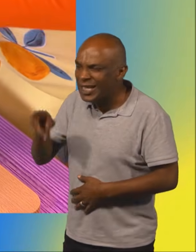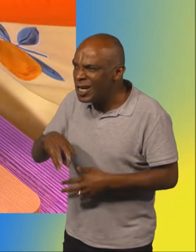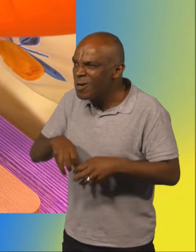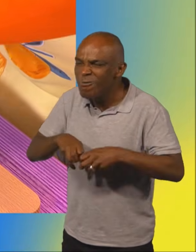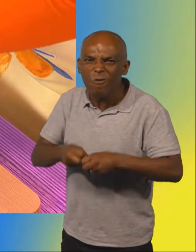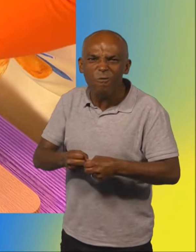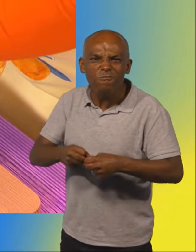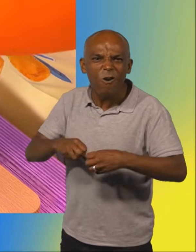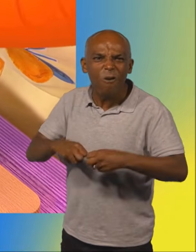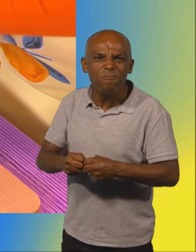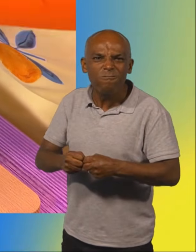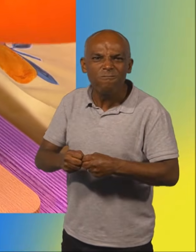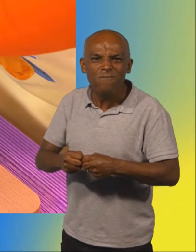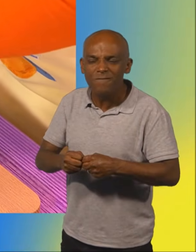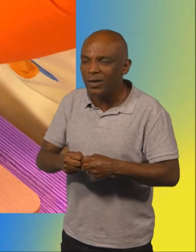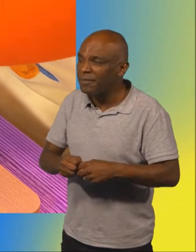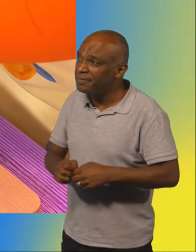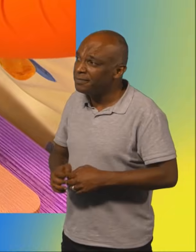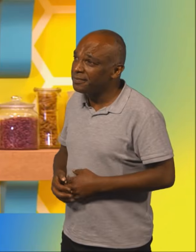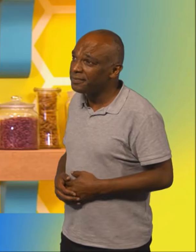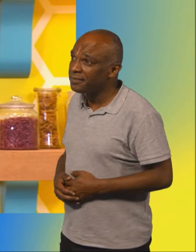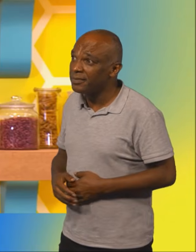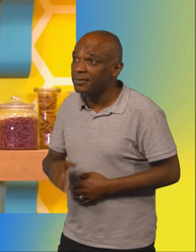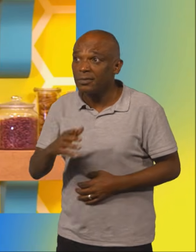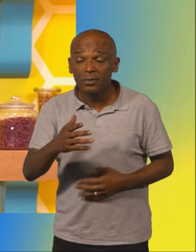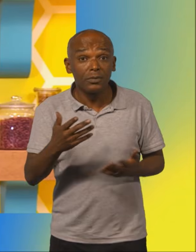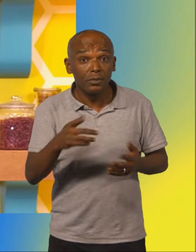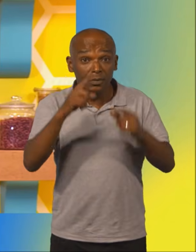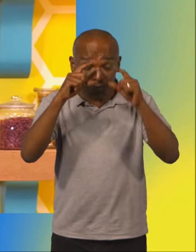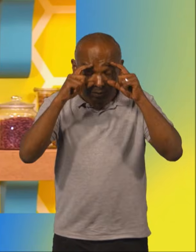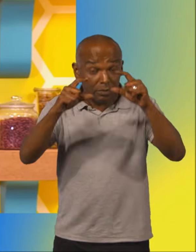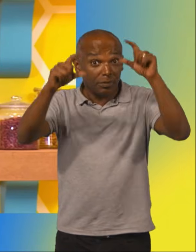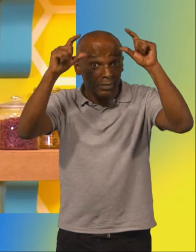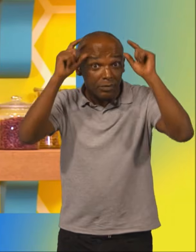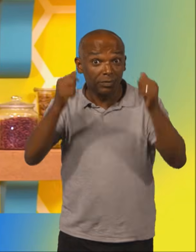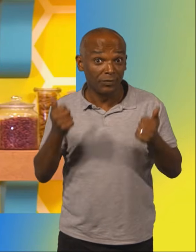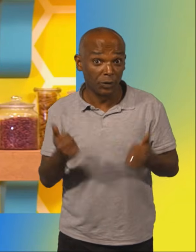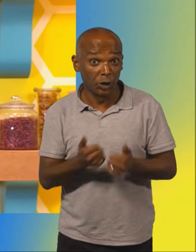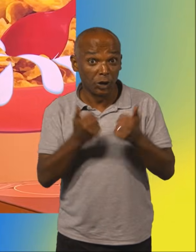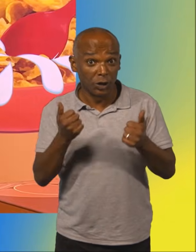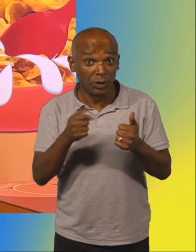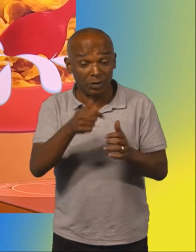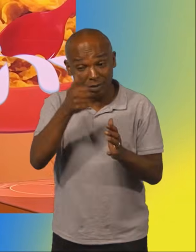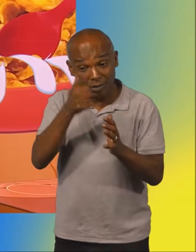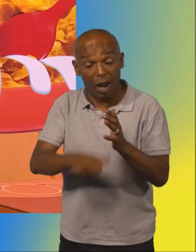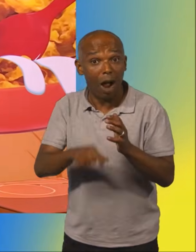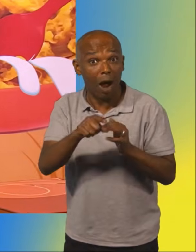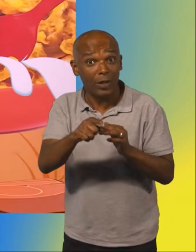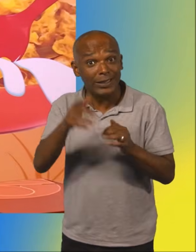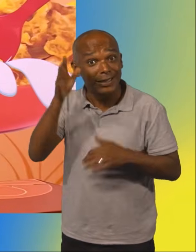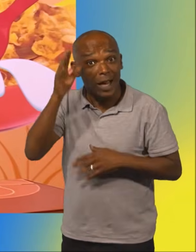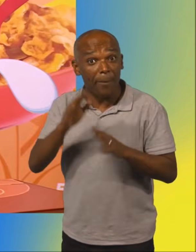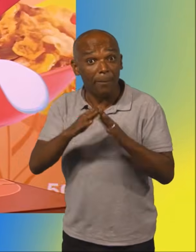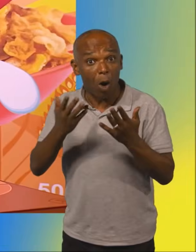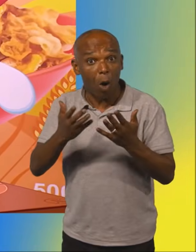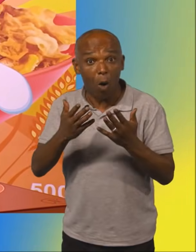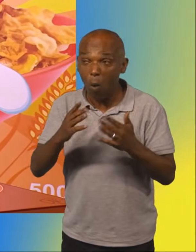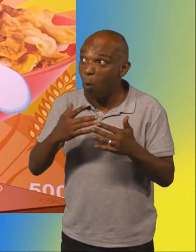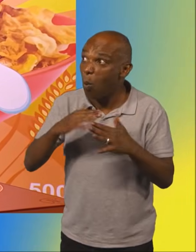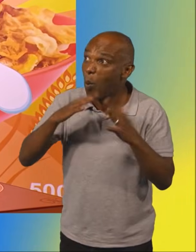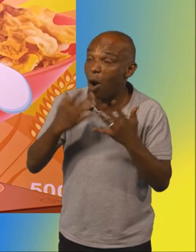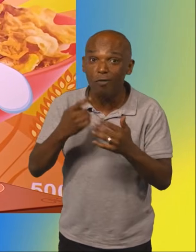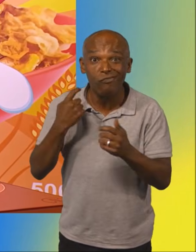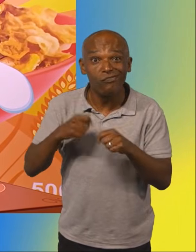Maybe take off your blindfold before you start your silly Book of World Record attempt. But I need my